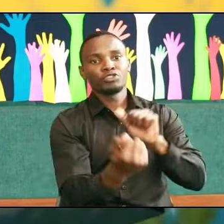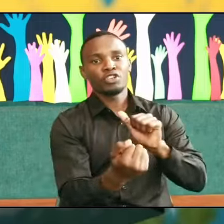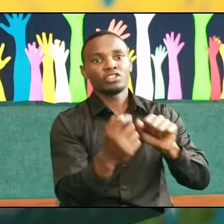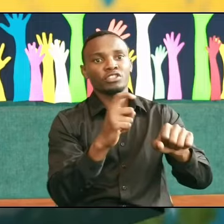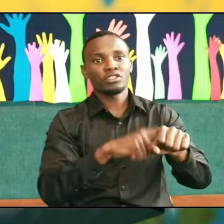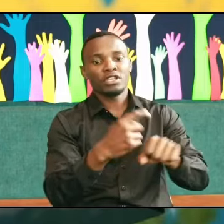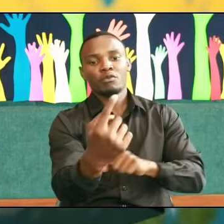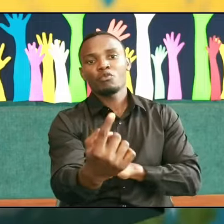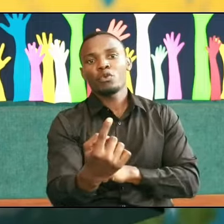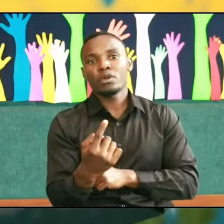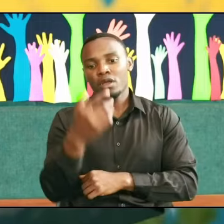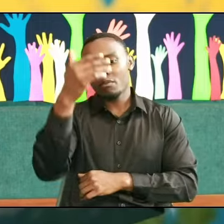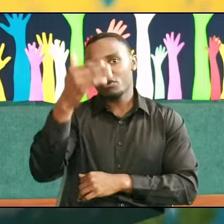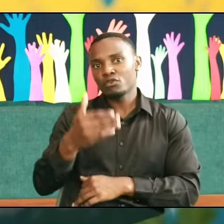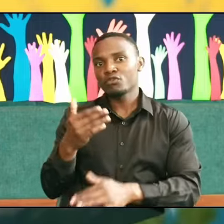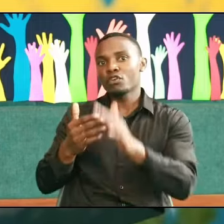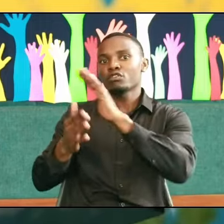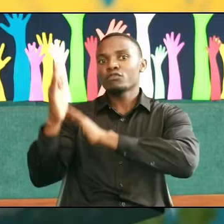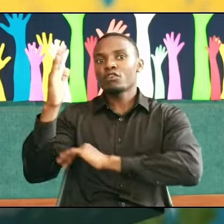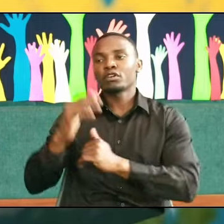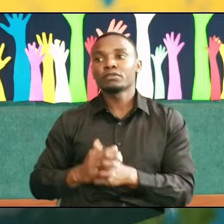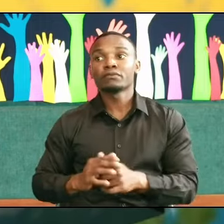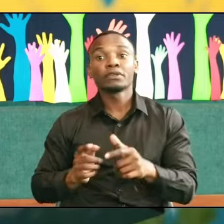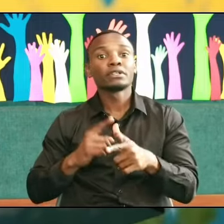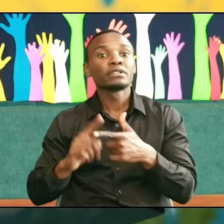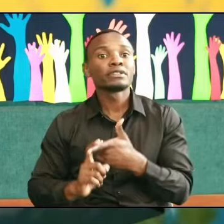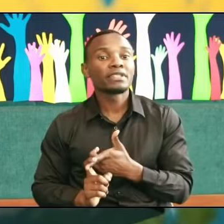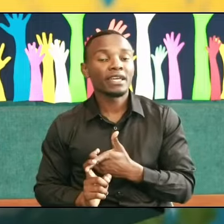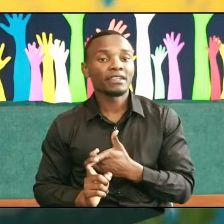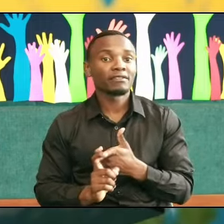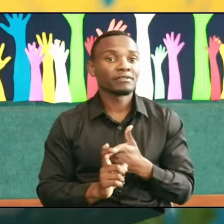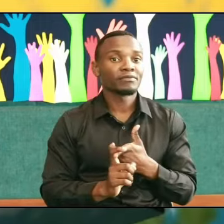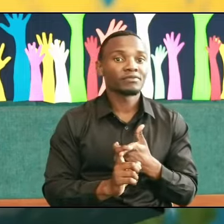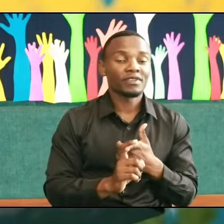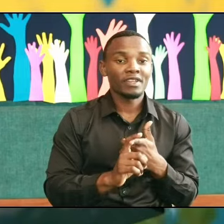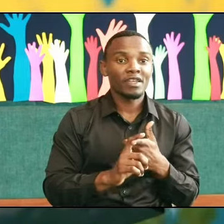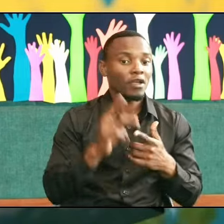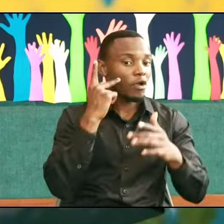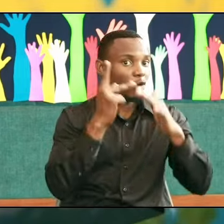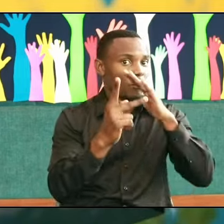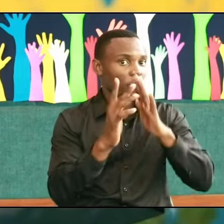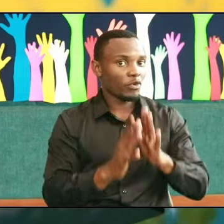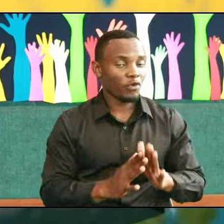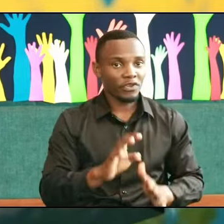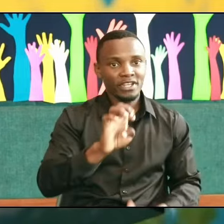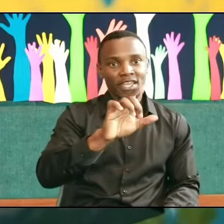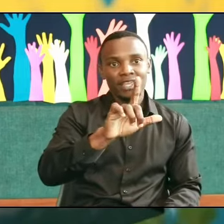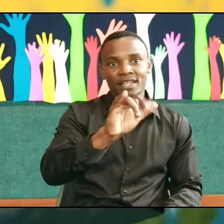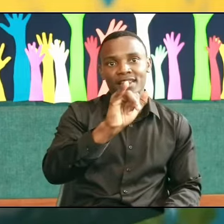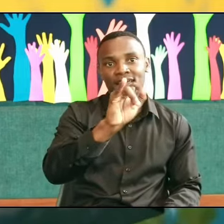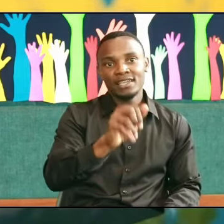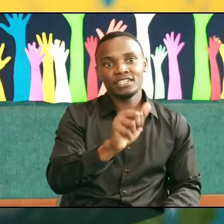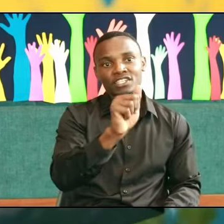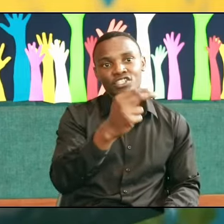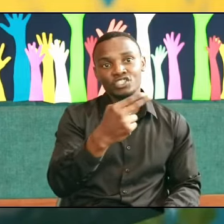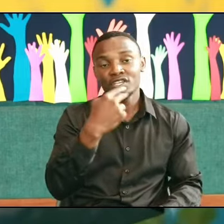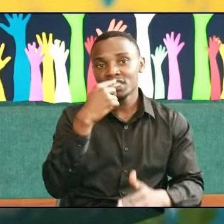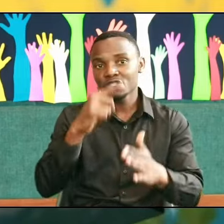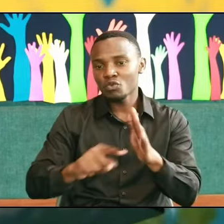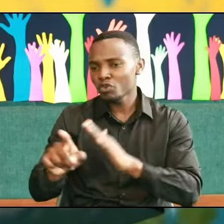God. It goes on to say, then Elijah said to her, do not fear. Go and do as you have